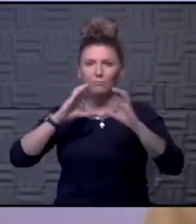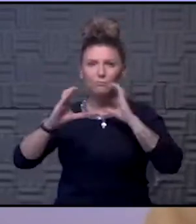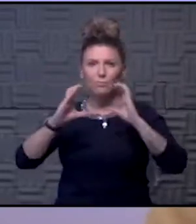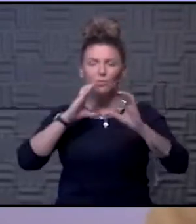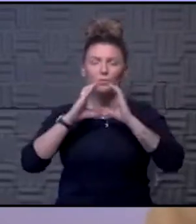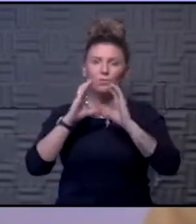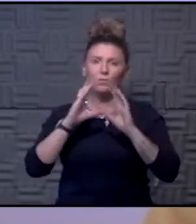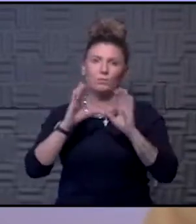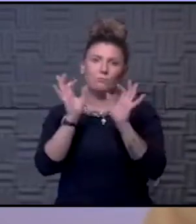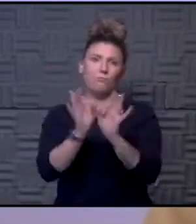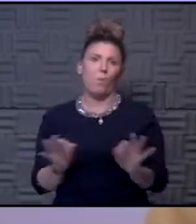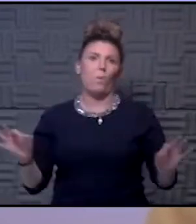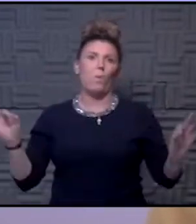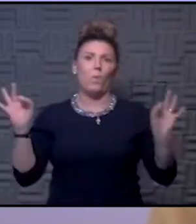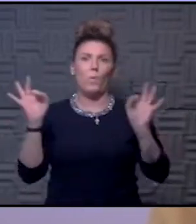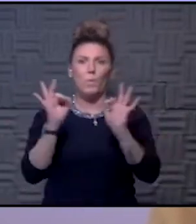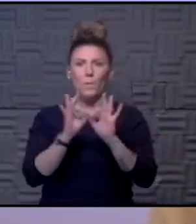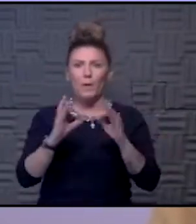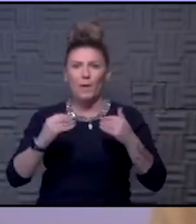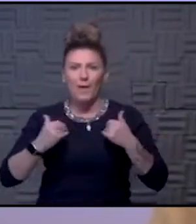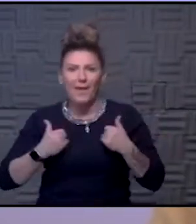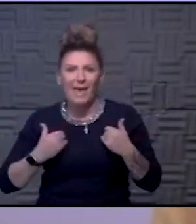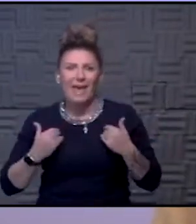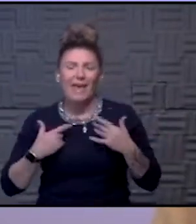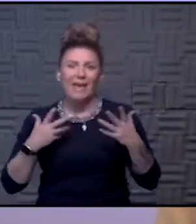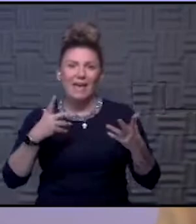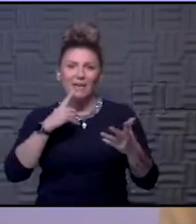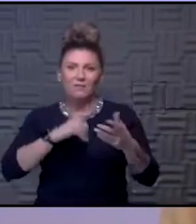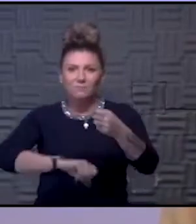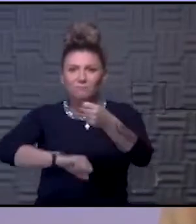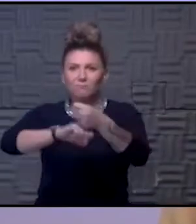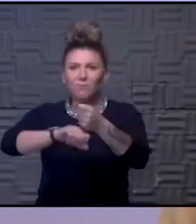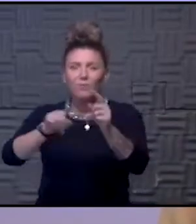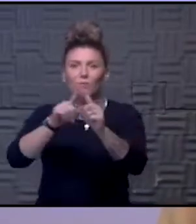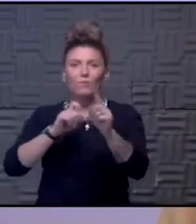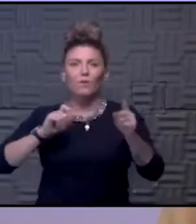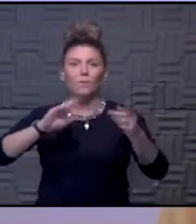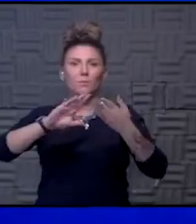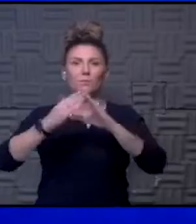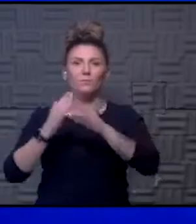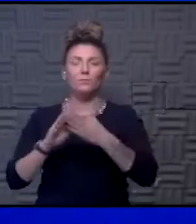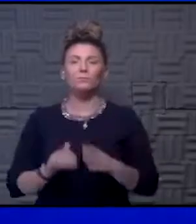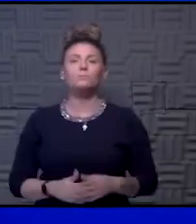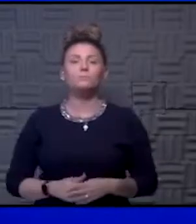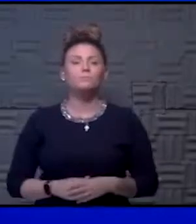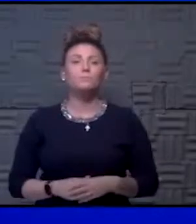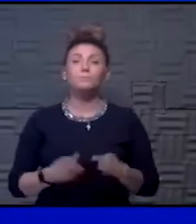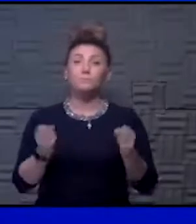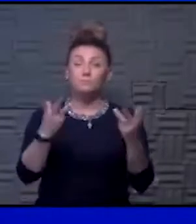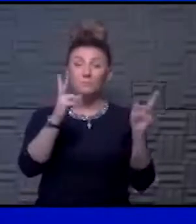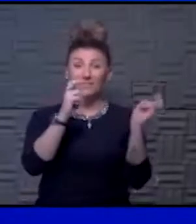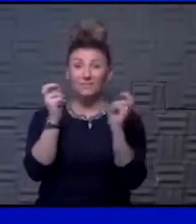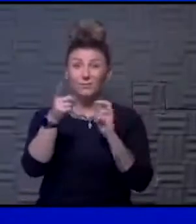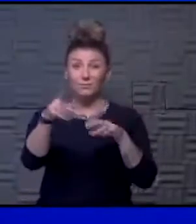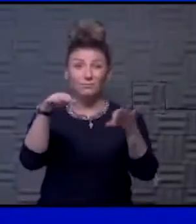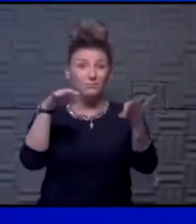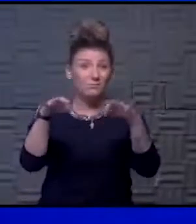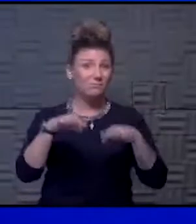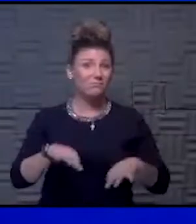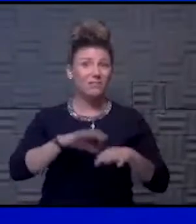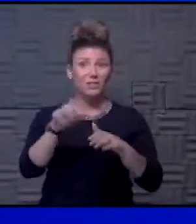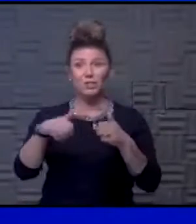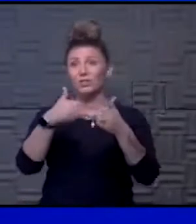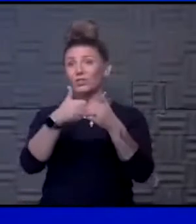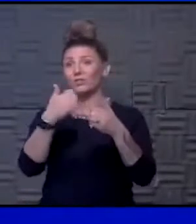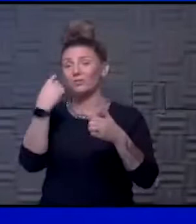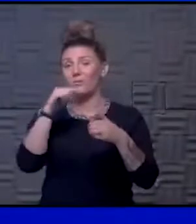very important to have the buy-in of our communities. You know, many of those issues that you're describing are challenges